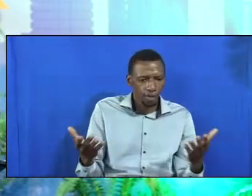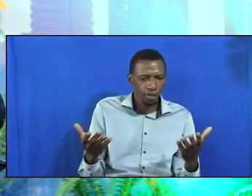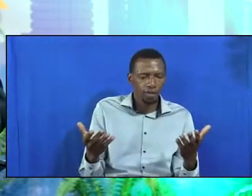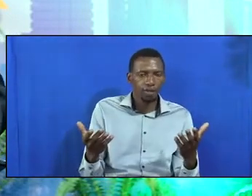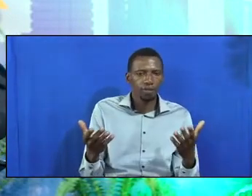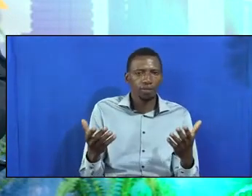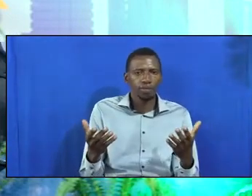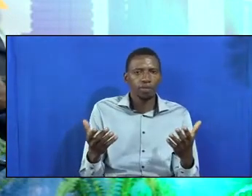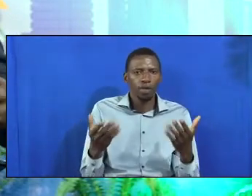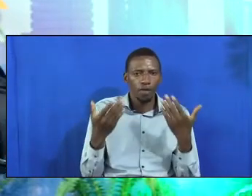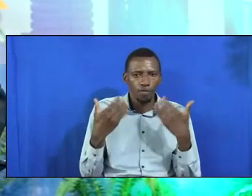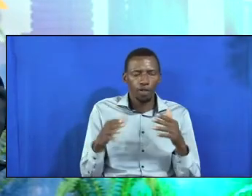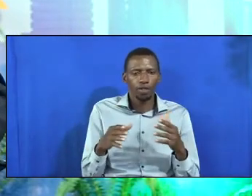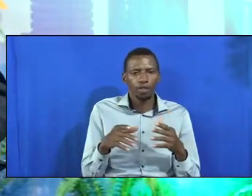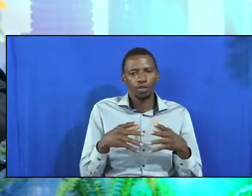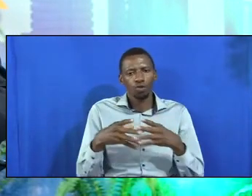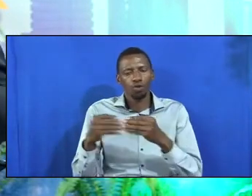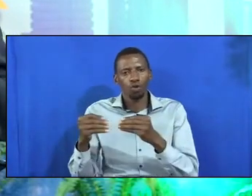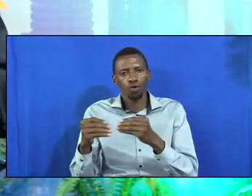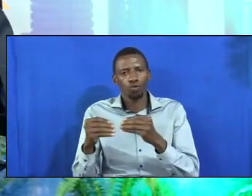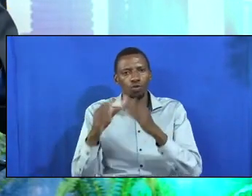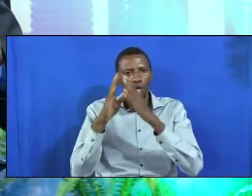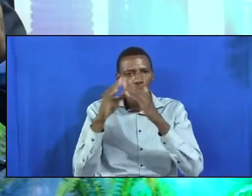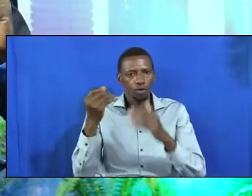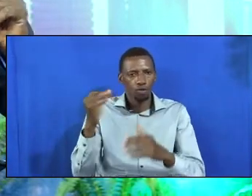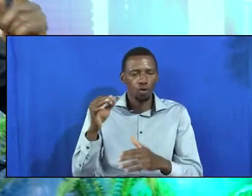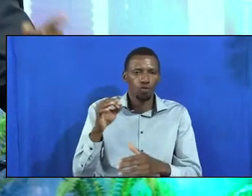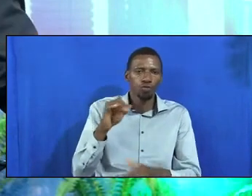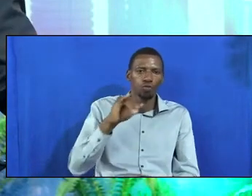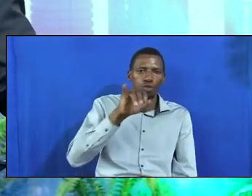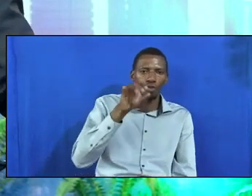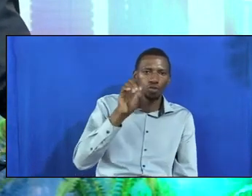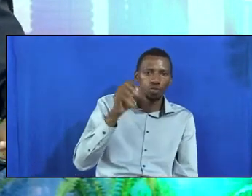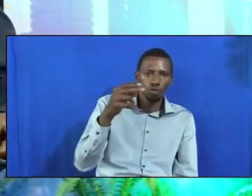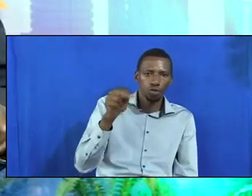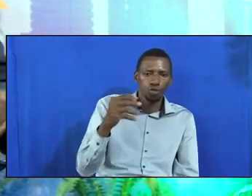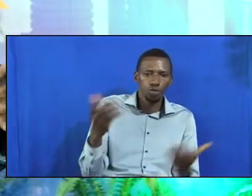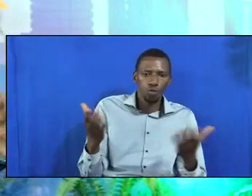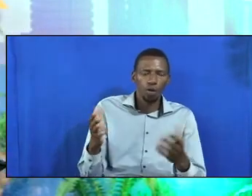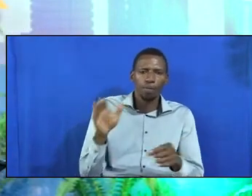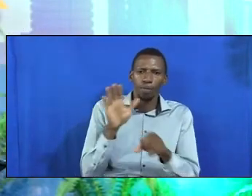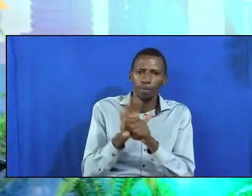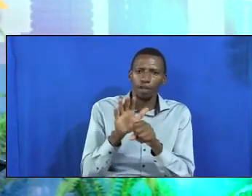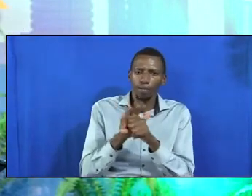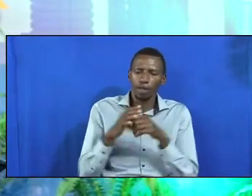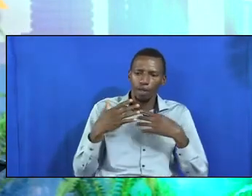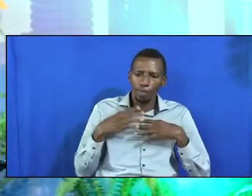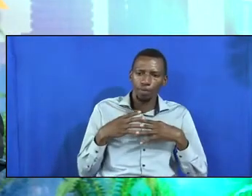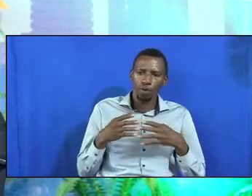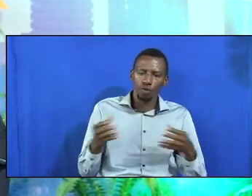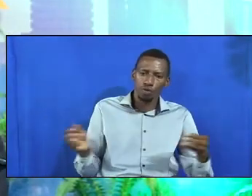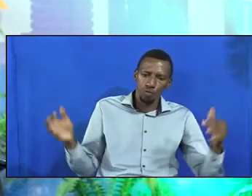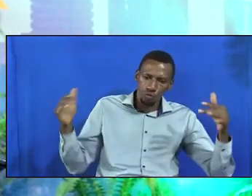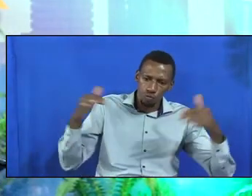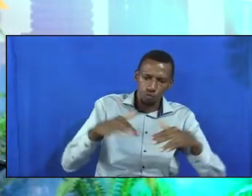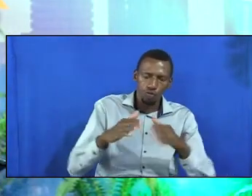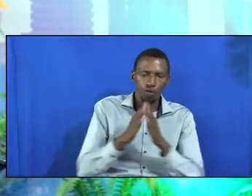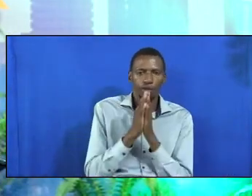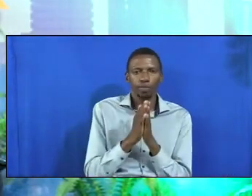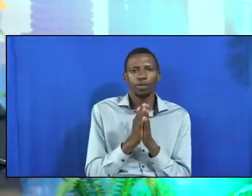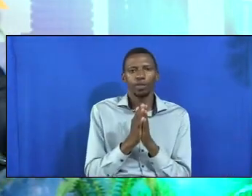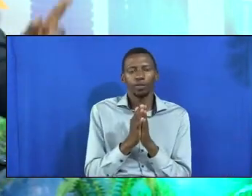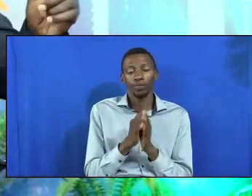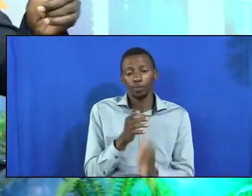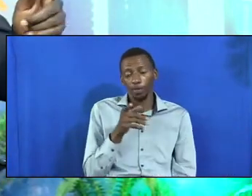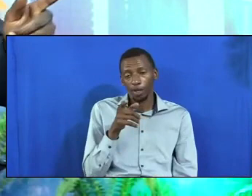of John, also called Mark, where many people had gathered, and they were praying. This was an